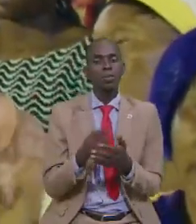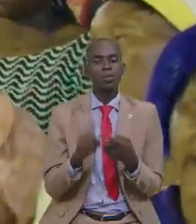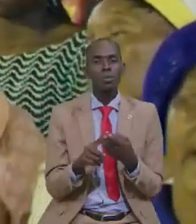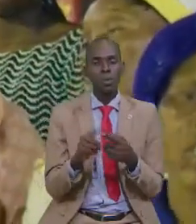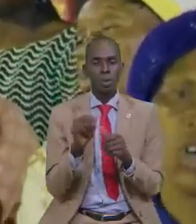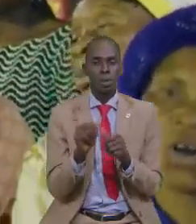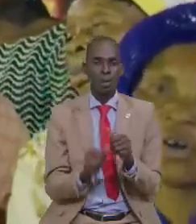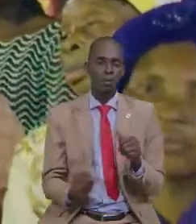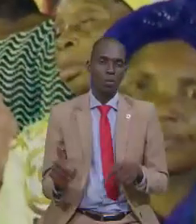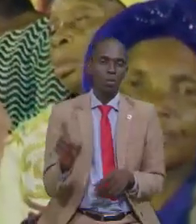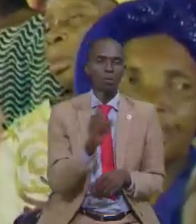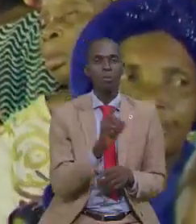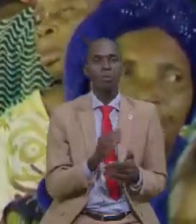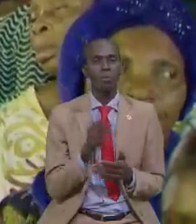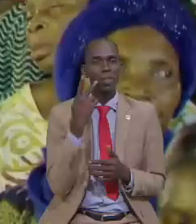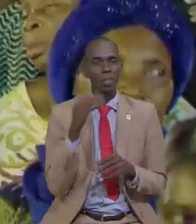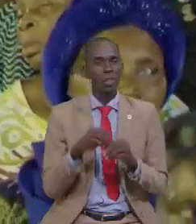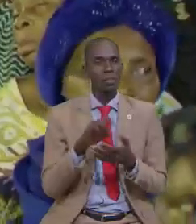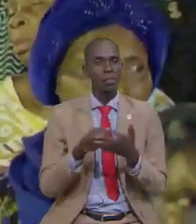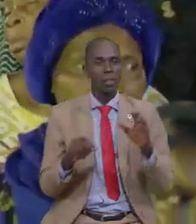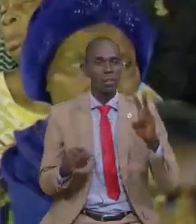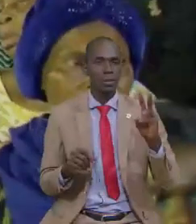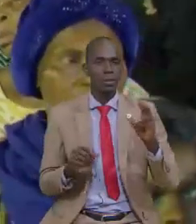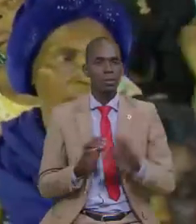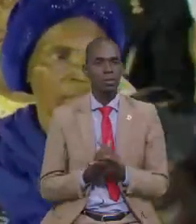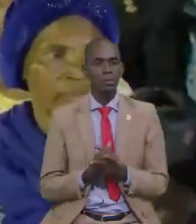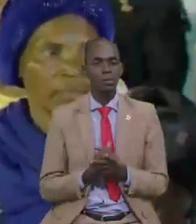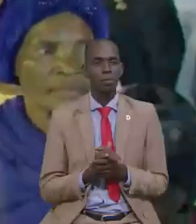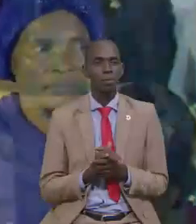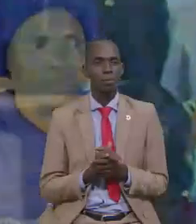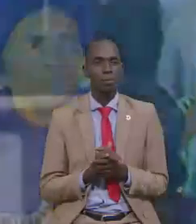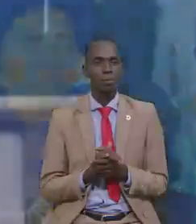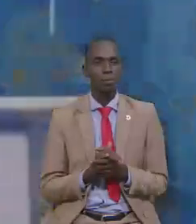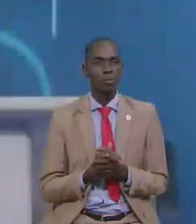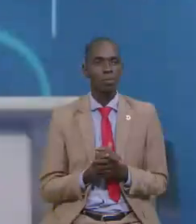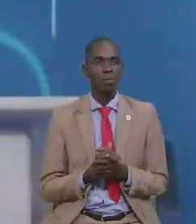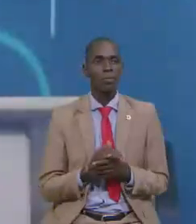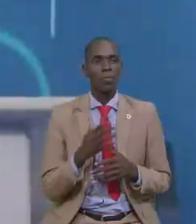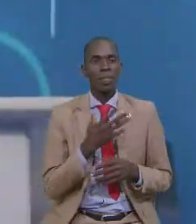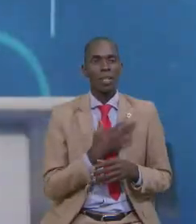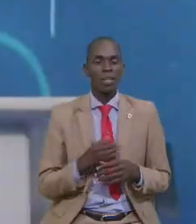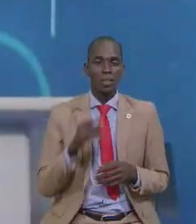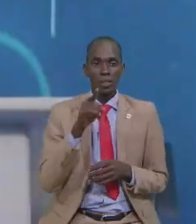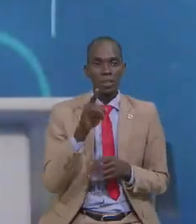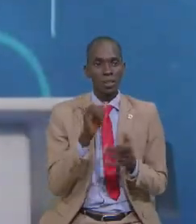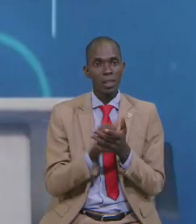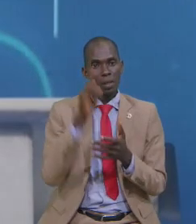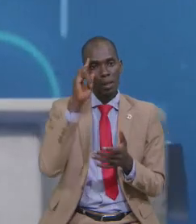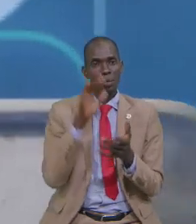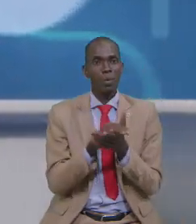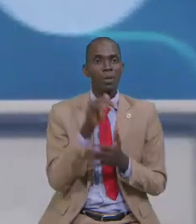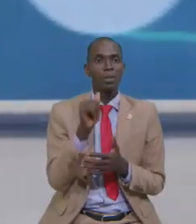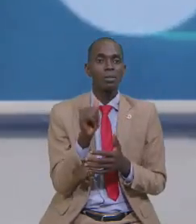every creature. Look at verse 16. In verse 16, he that believeth, the one